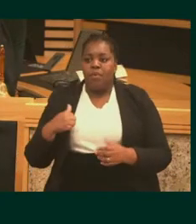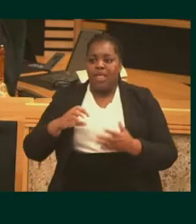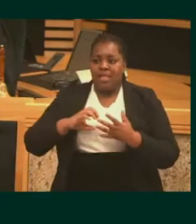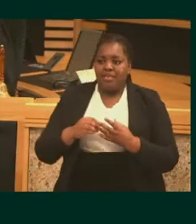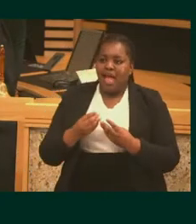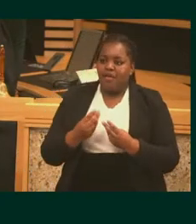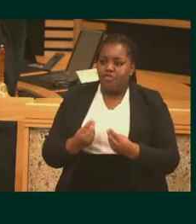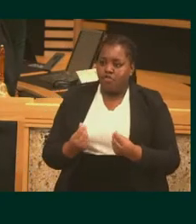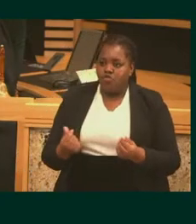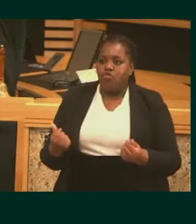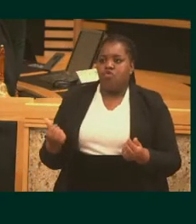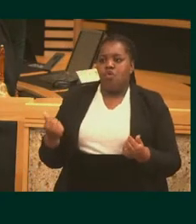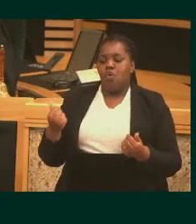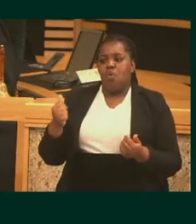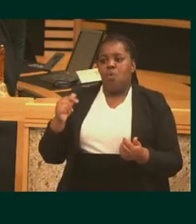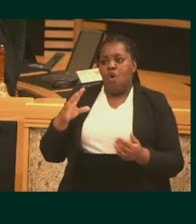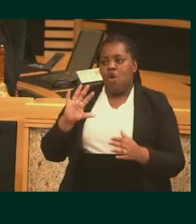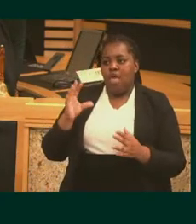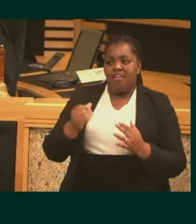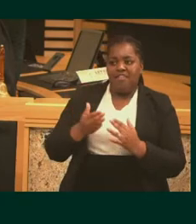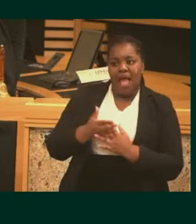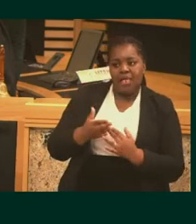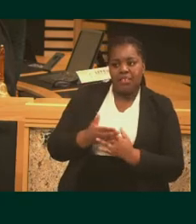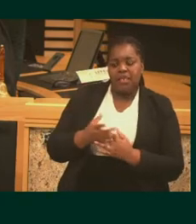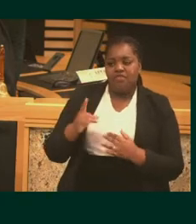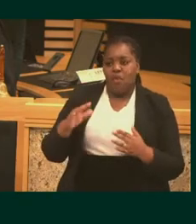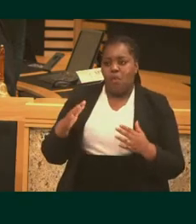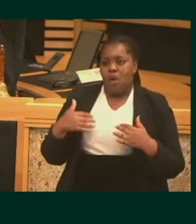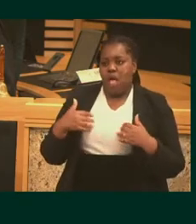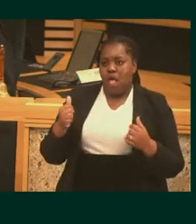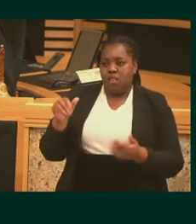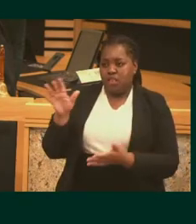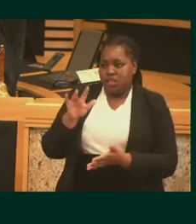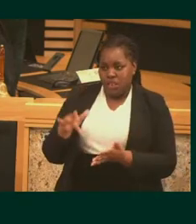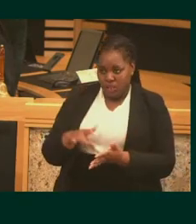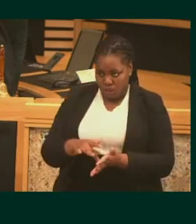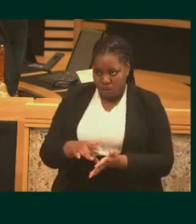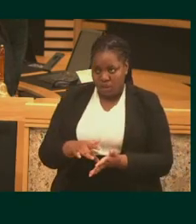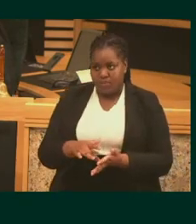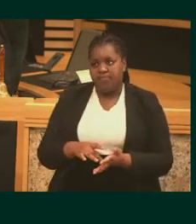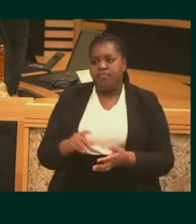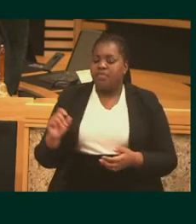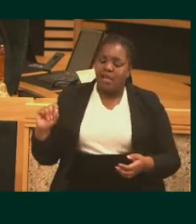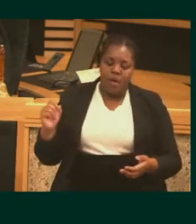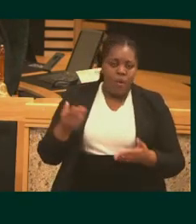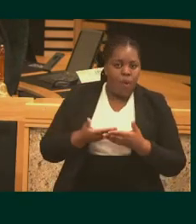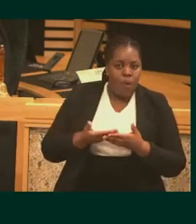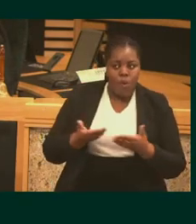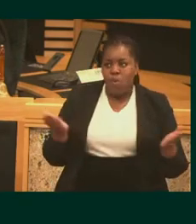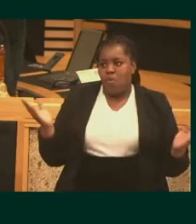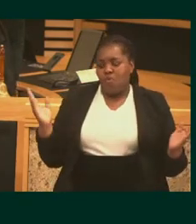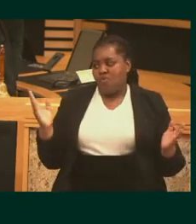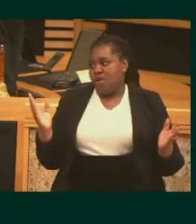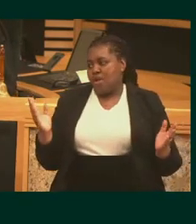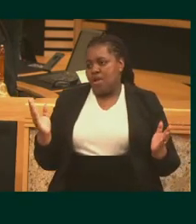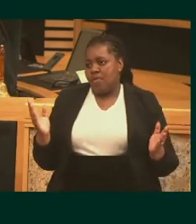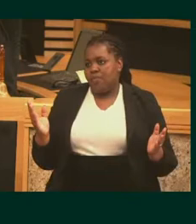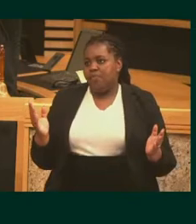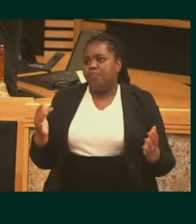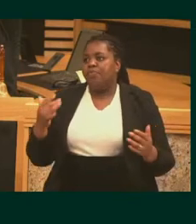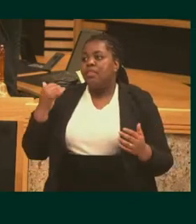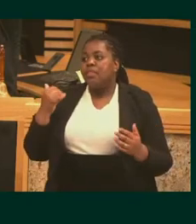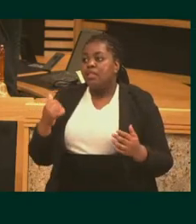slow or no progress on access to Mental Health Care Centers as a result they are all over the streets the